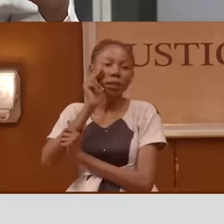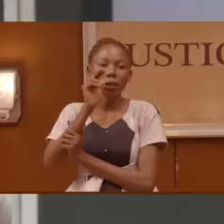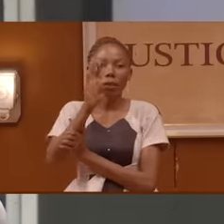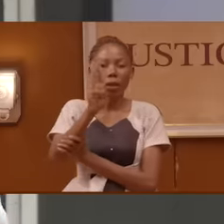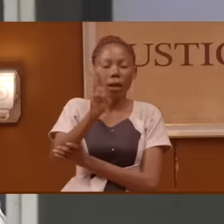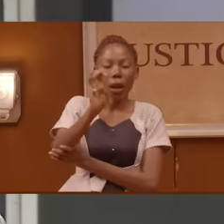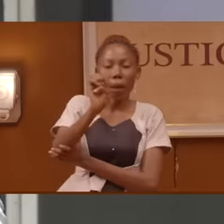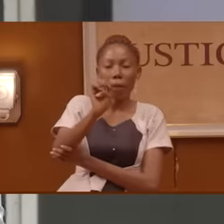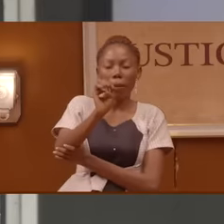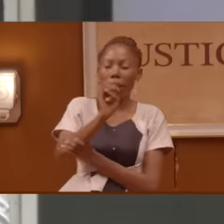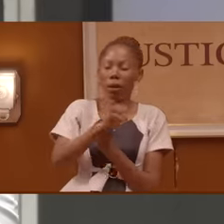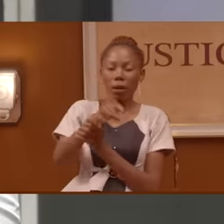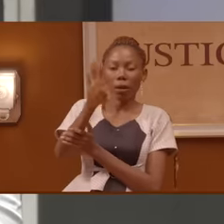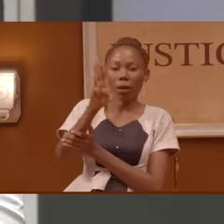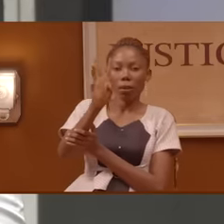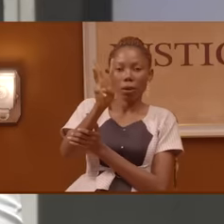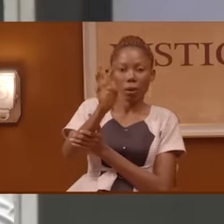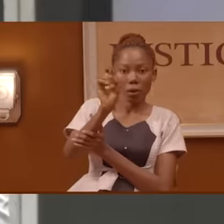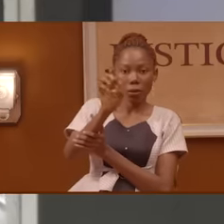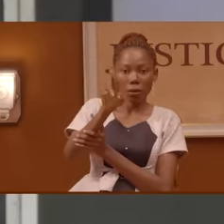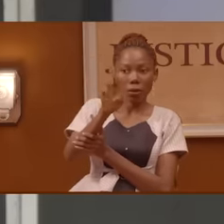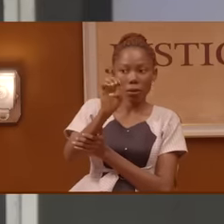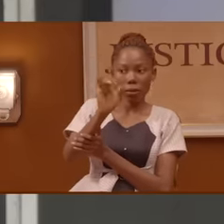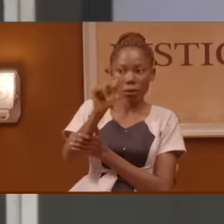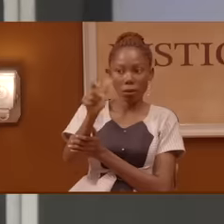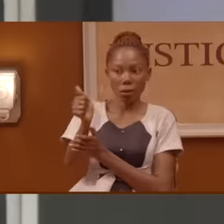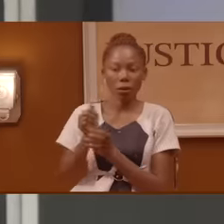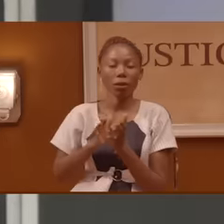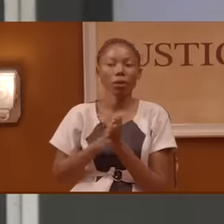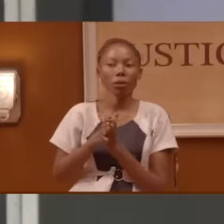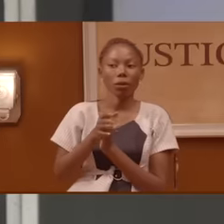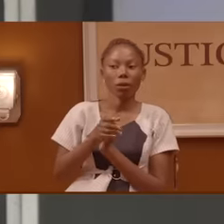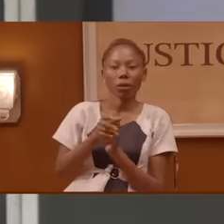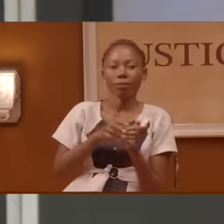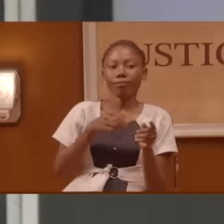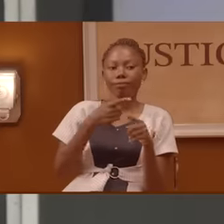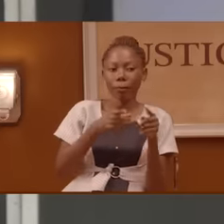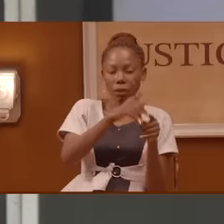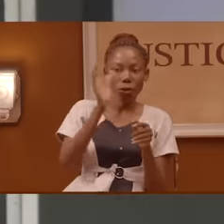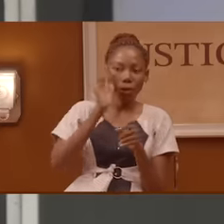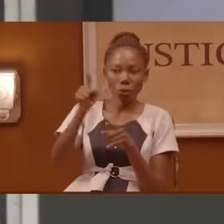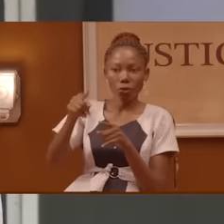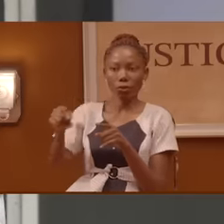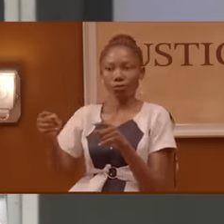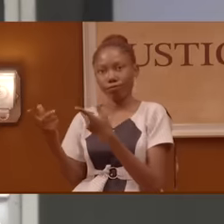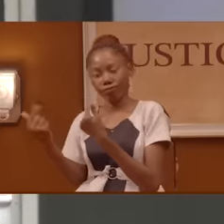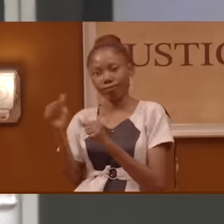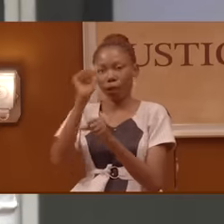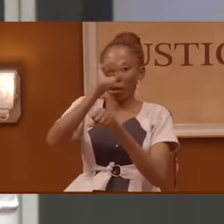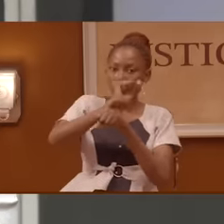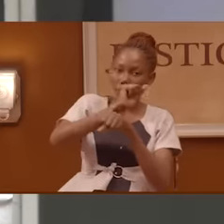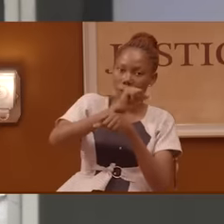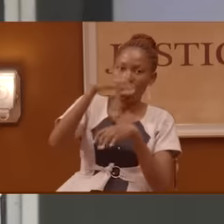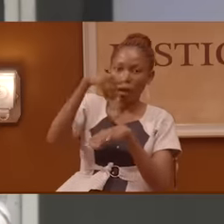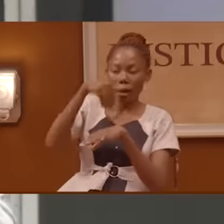that taking him to Kotangora in Niger State. Then he said he would put me at Minna in Niger